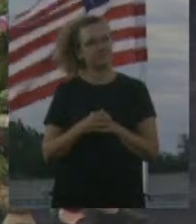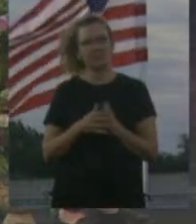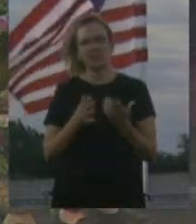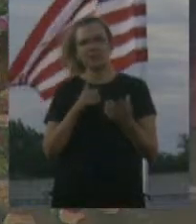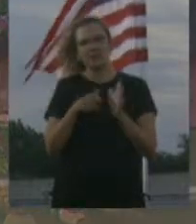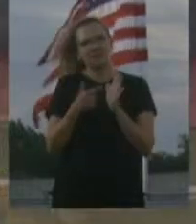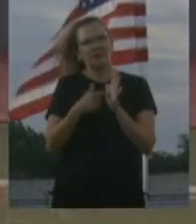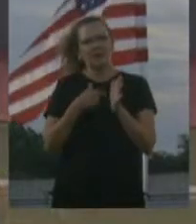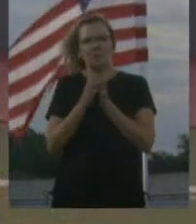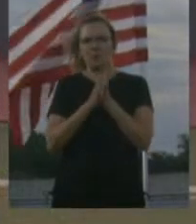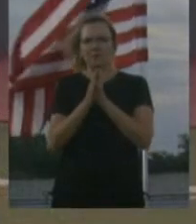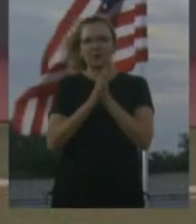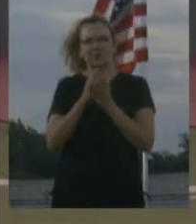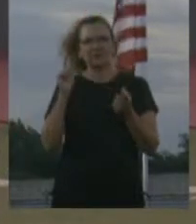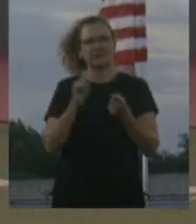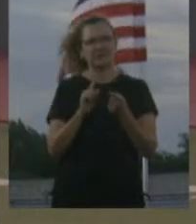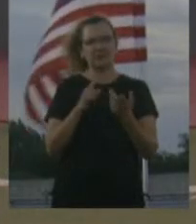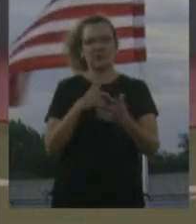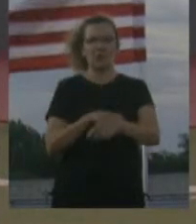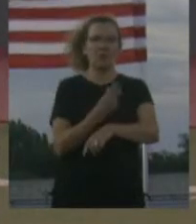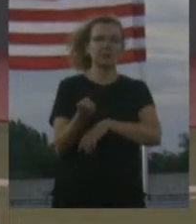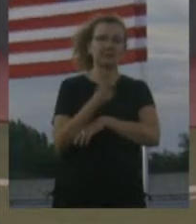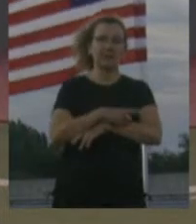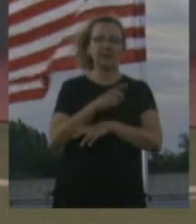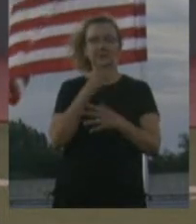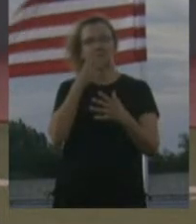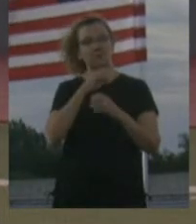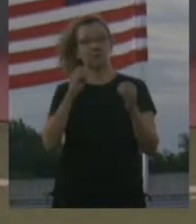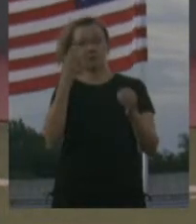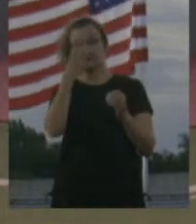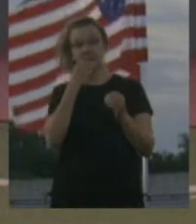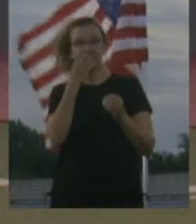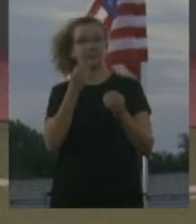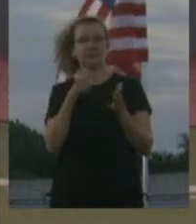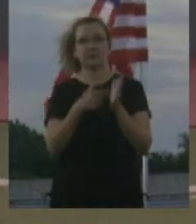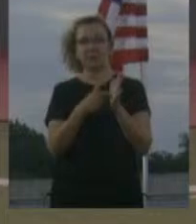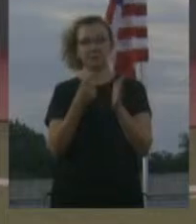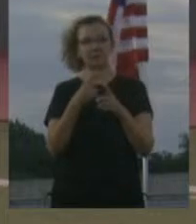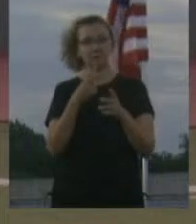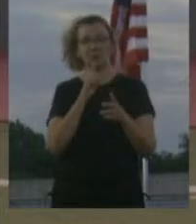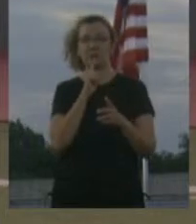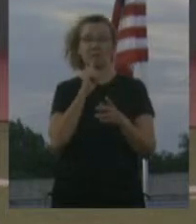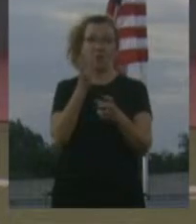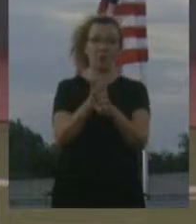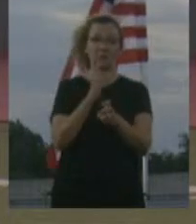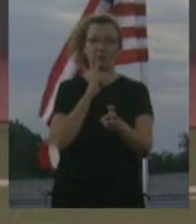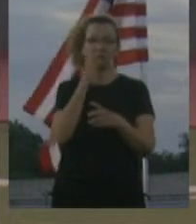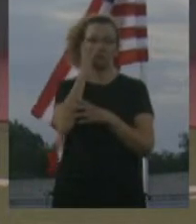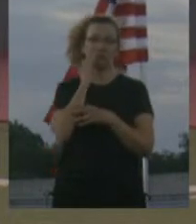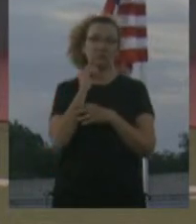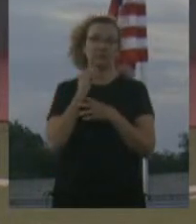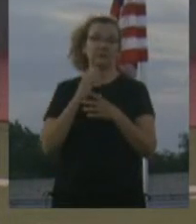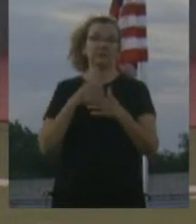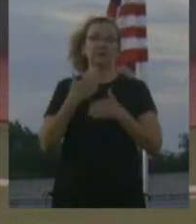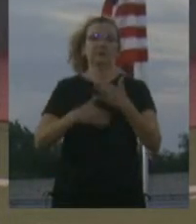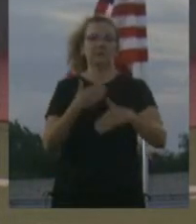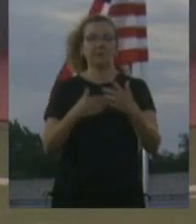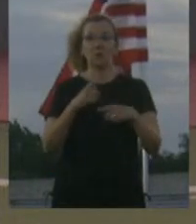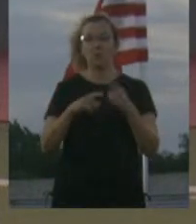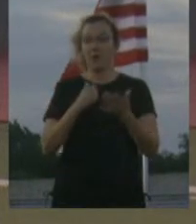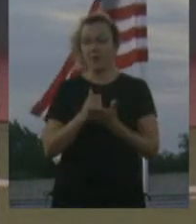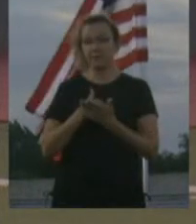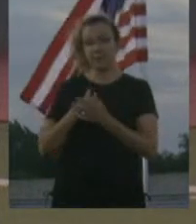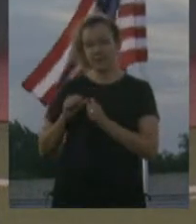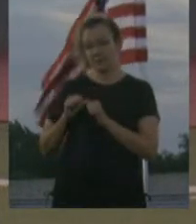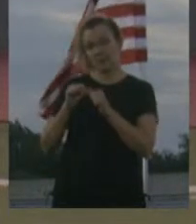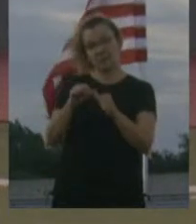motivated. The long days and sleepless nights were physically and mentally draining at times, and like many of you, what kept me going was my family and